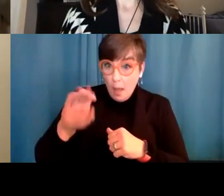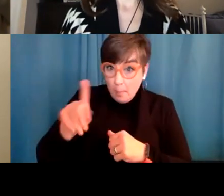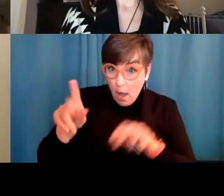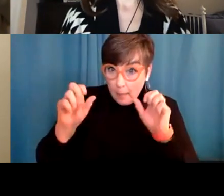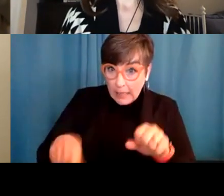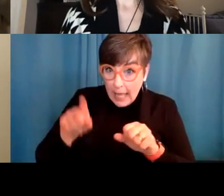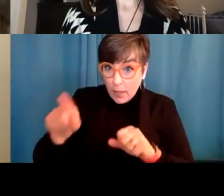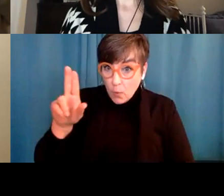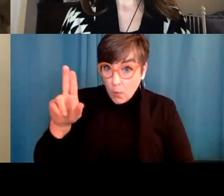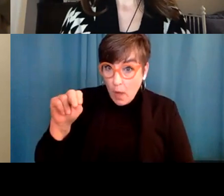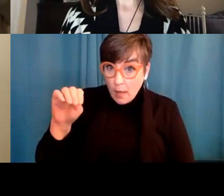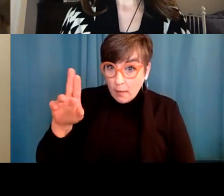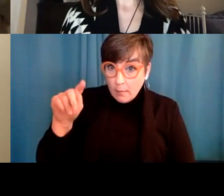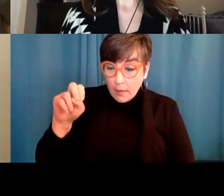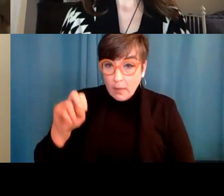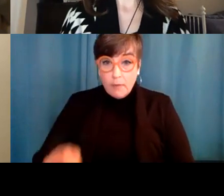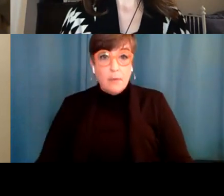unmute? Yeah.